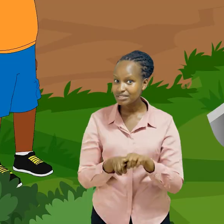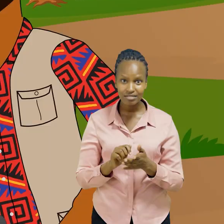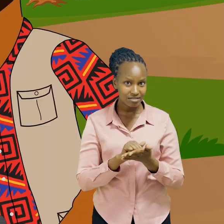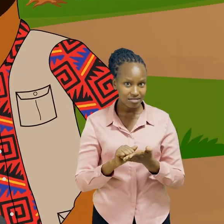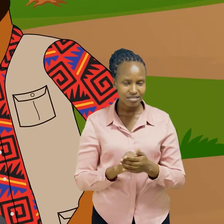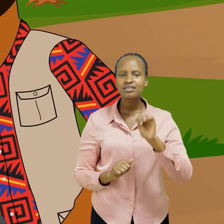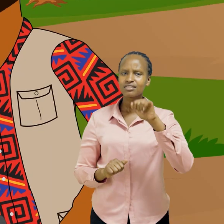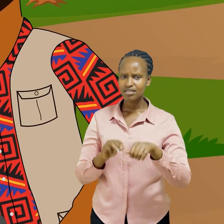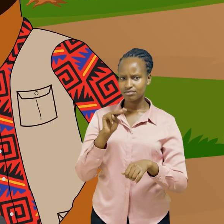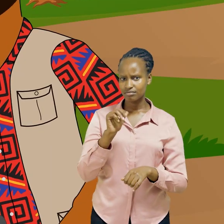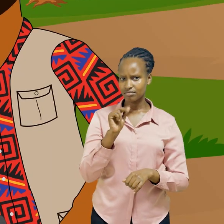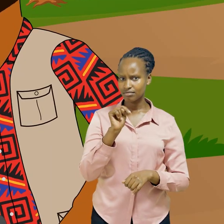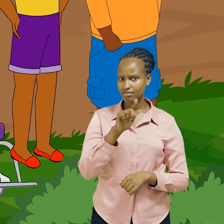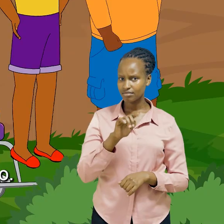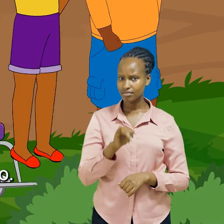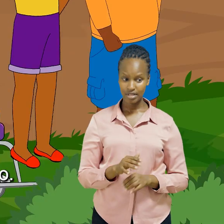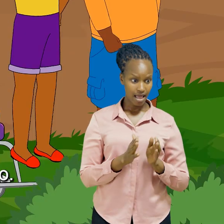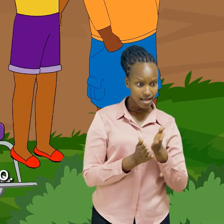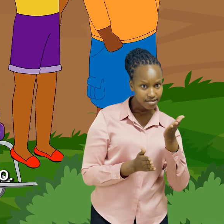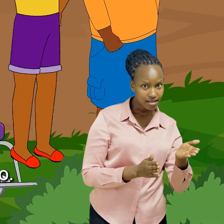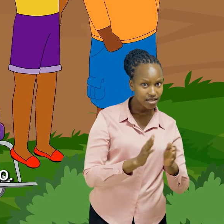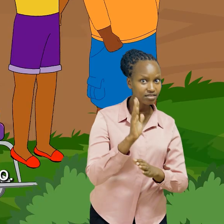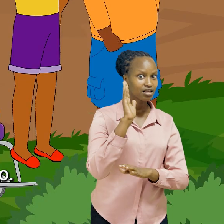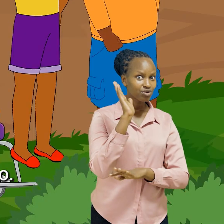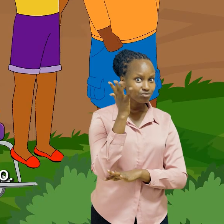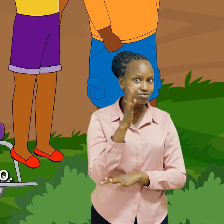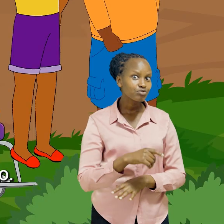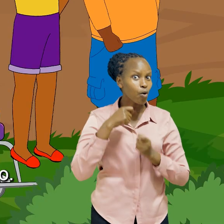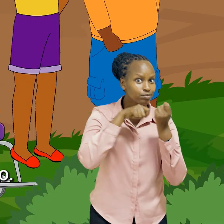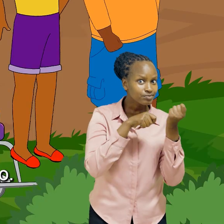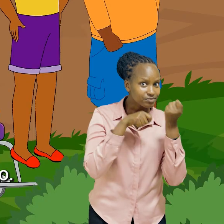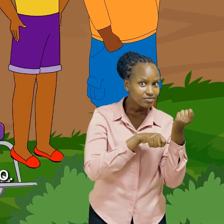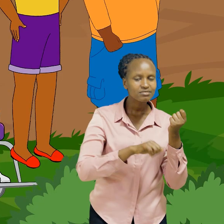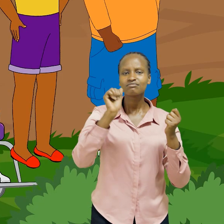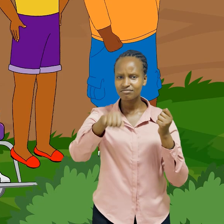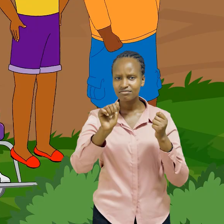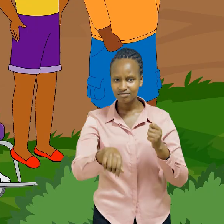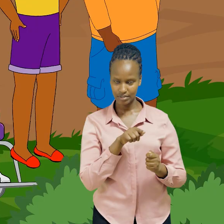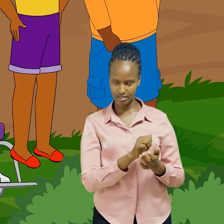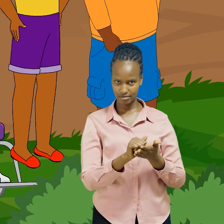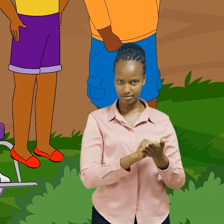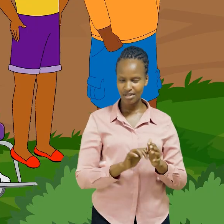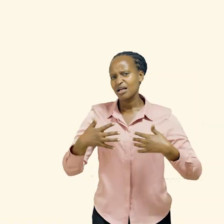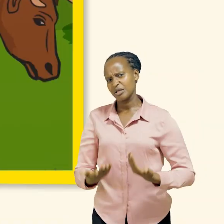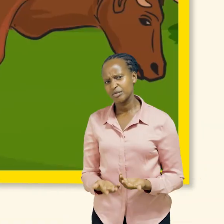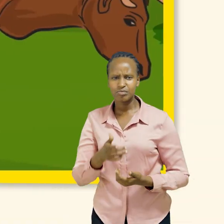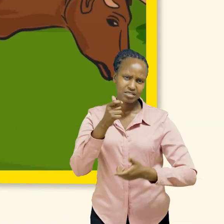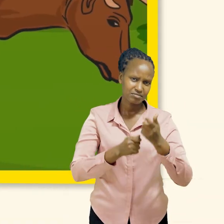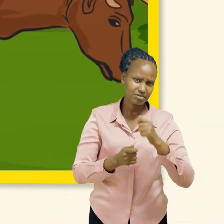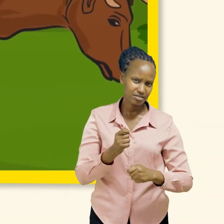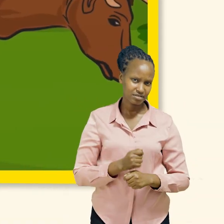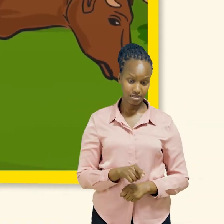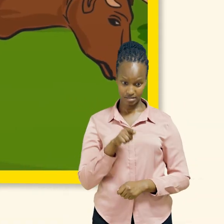material too? Yes, Manzi, it is. And these sugarcanes are natural materials too. What about milk?